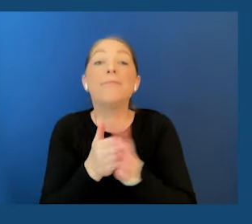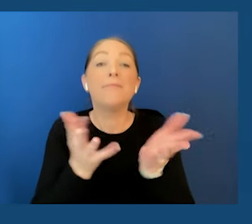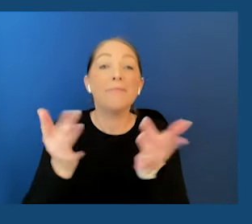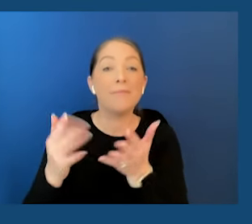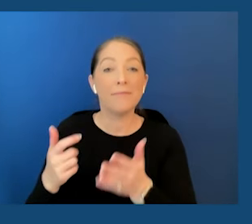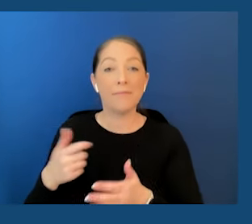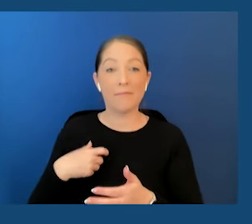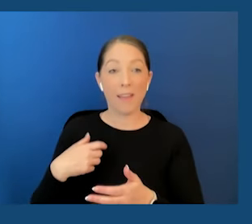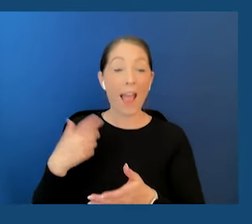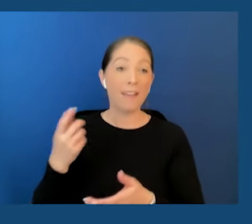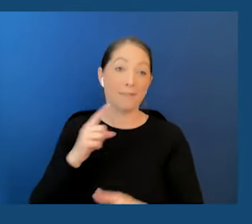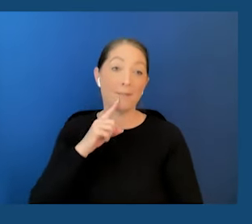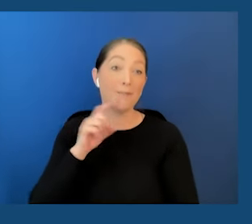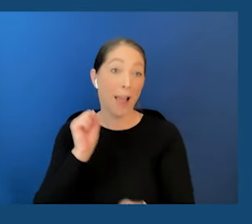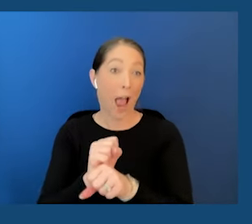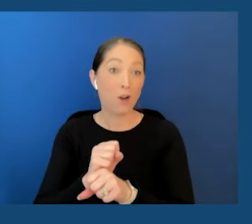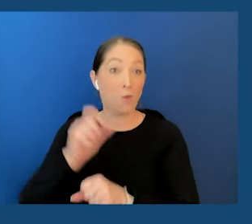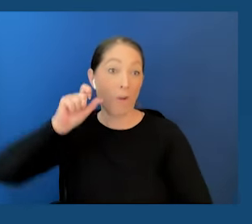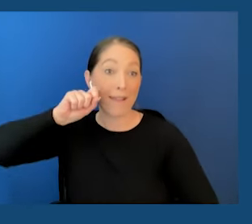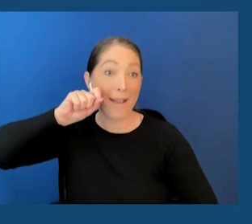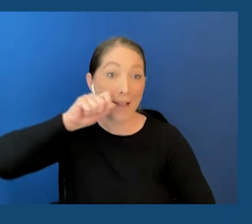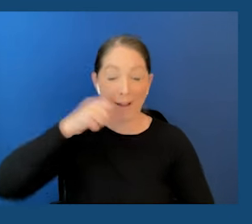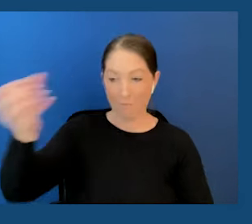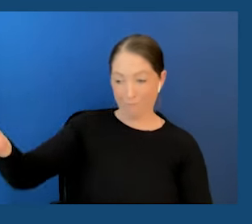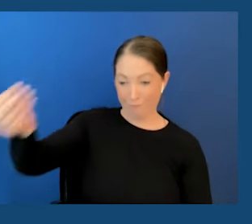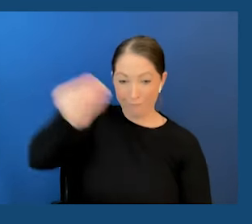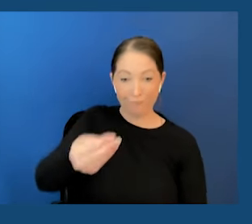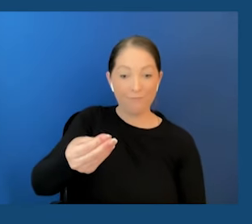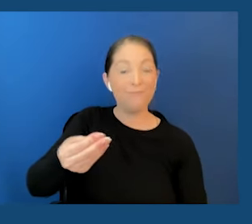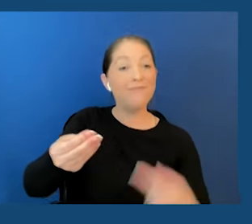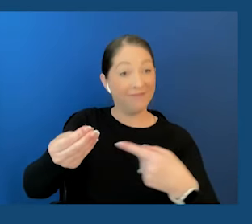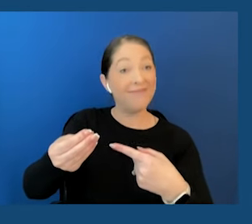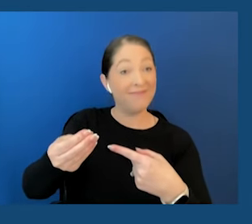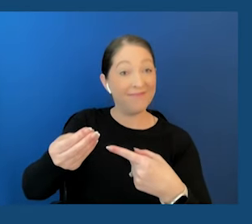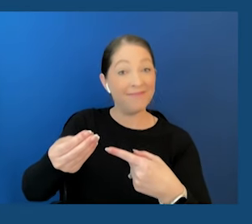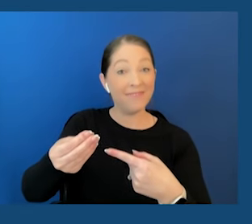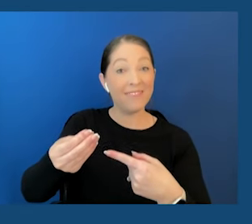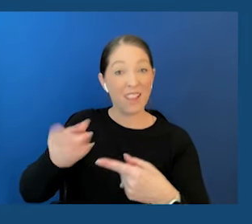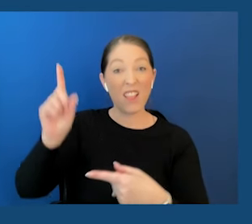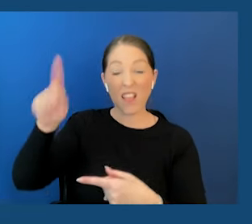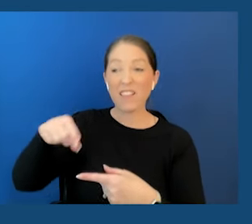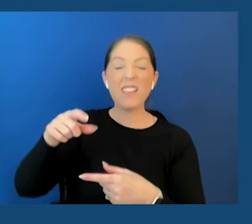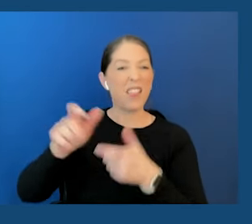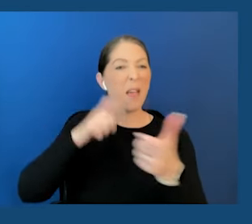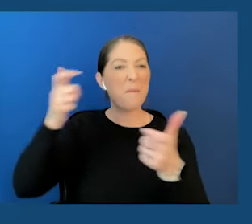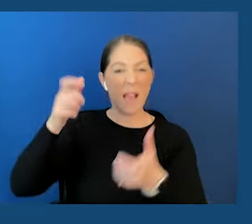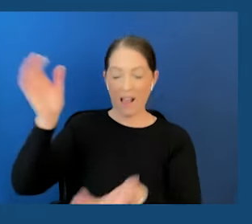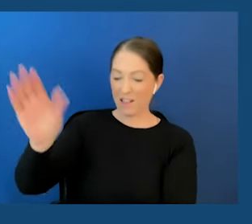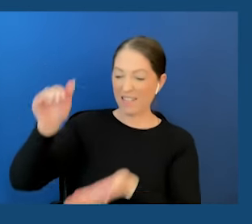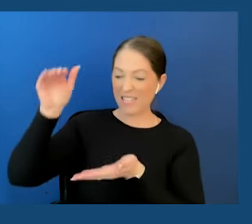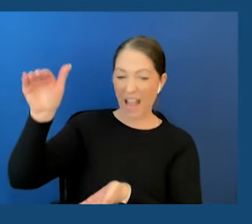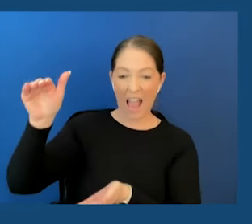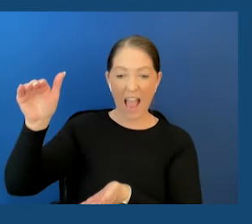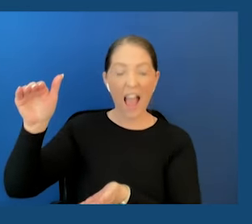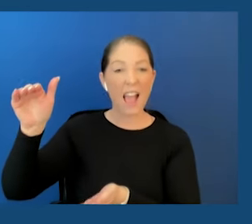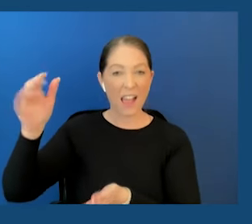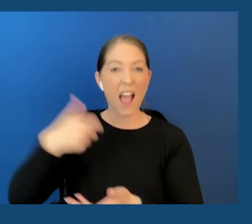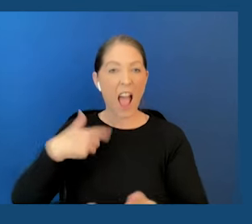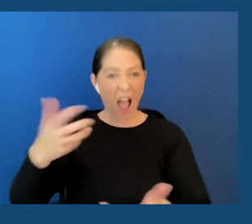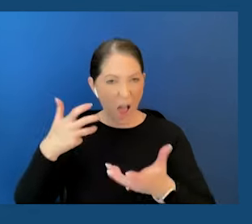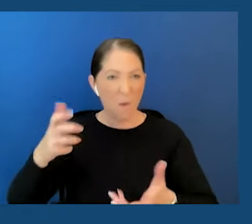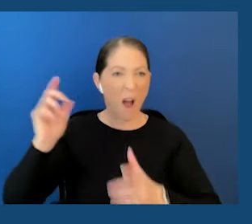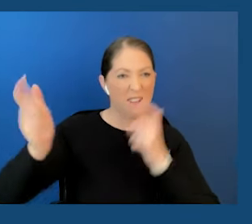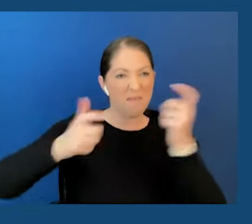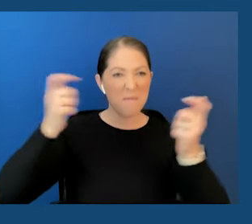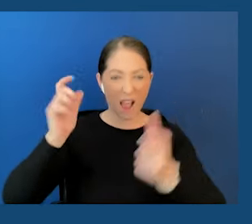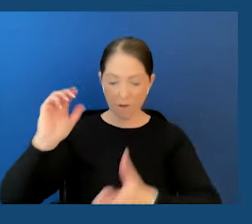hand. Okay, I should have brought some today. I said, get those really nice big ones, not those little tiny ones you get in the plastic bag. I said, I want the nice big carrots to